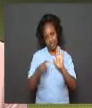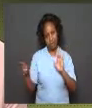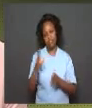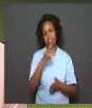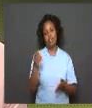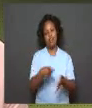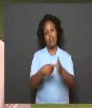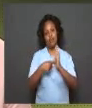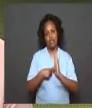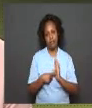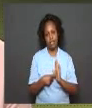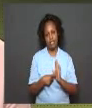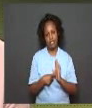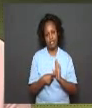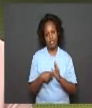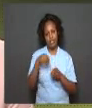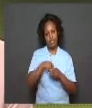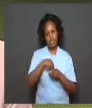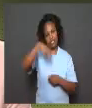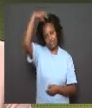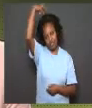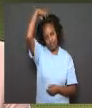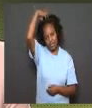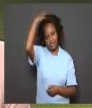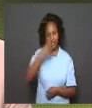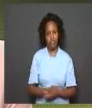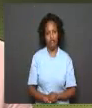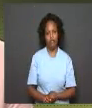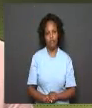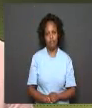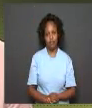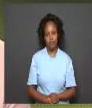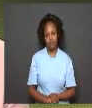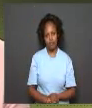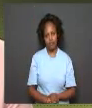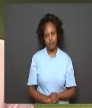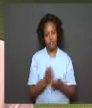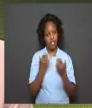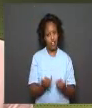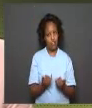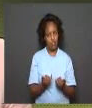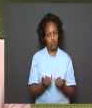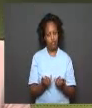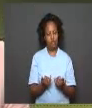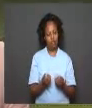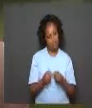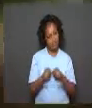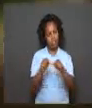and accountability in the government. Let us move on,